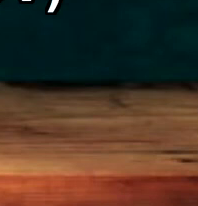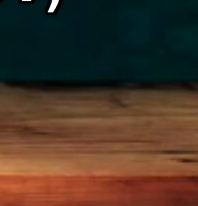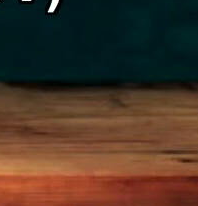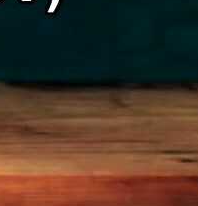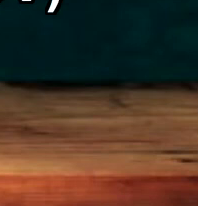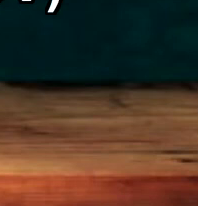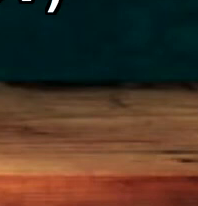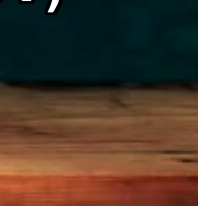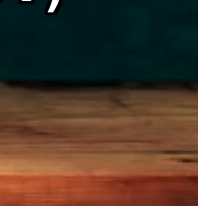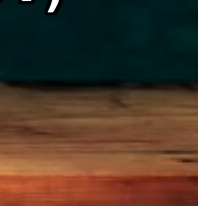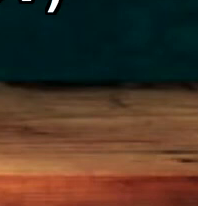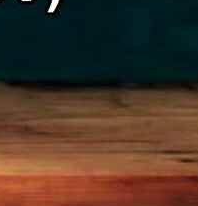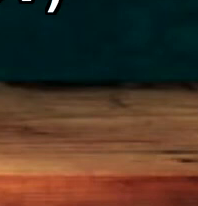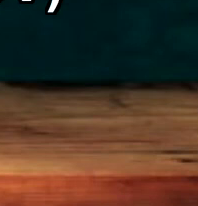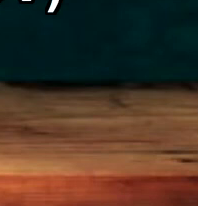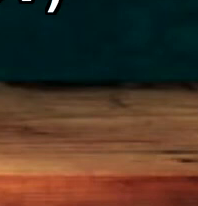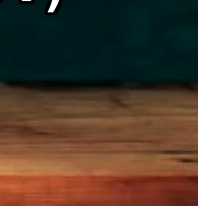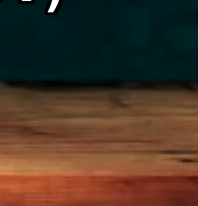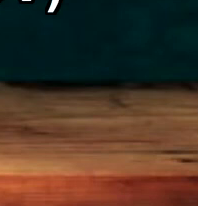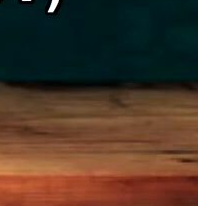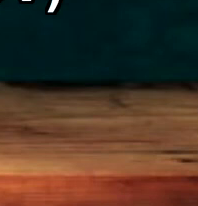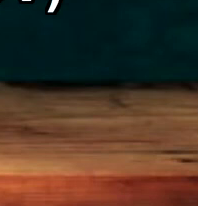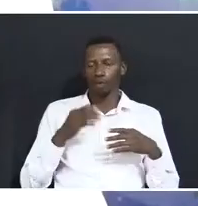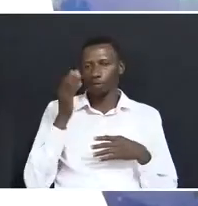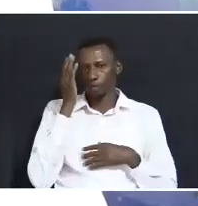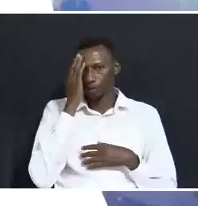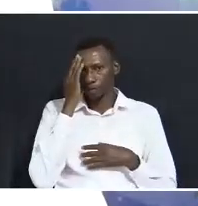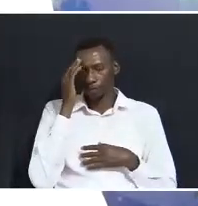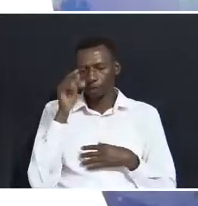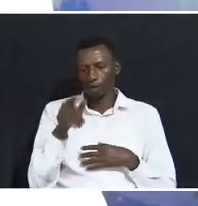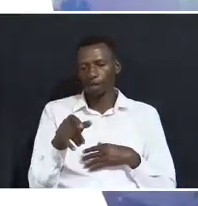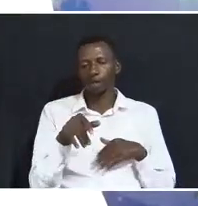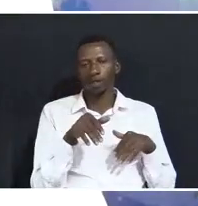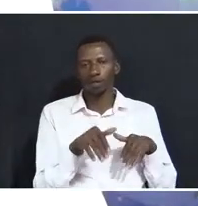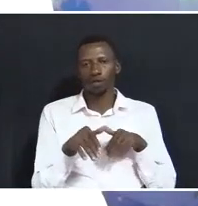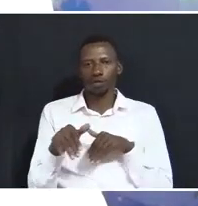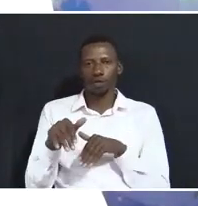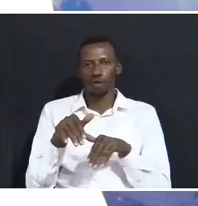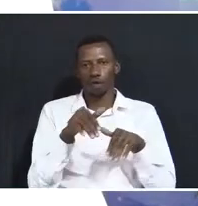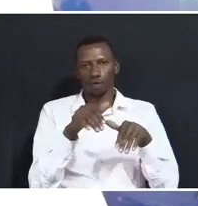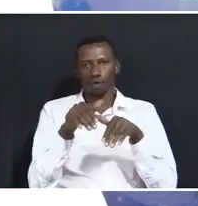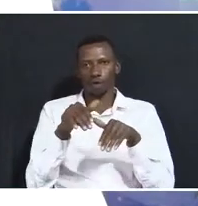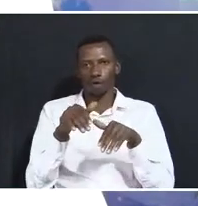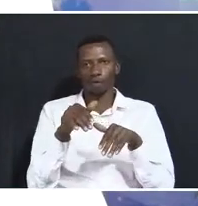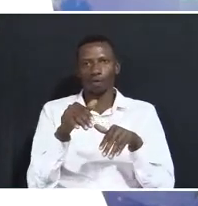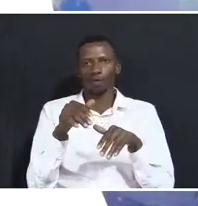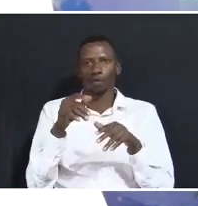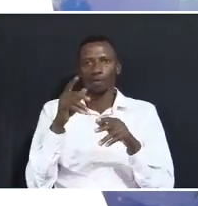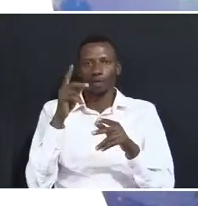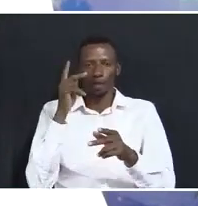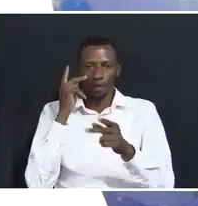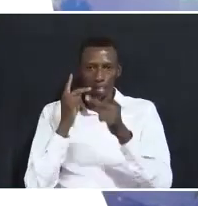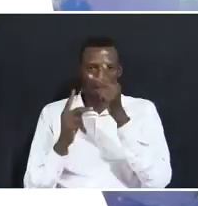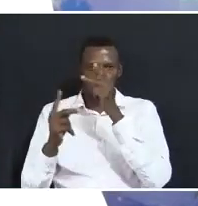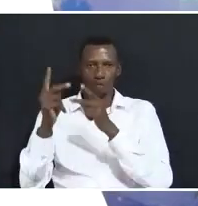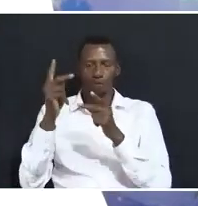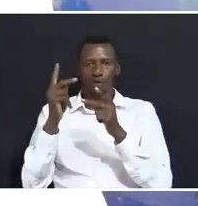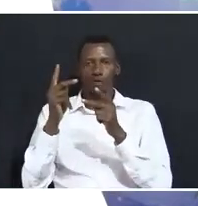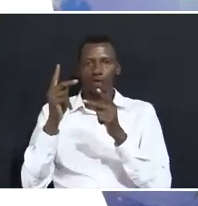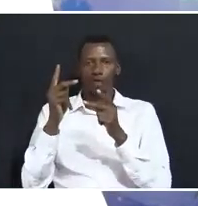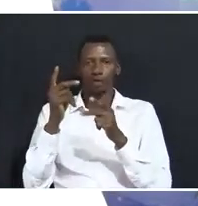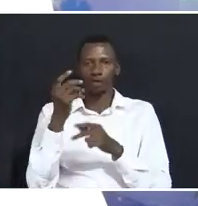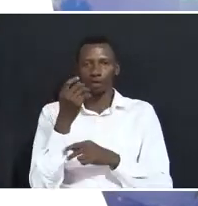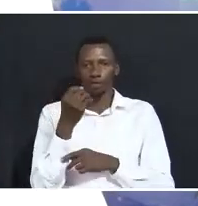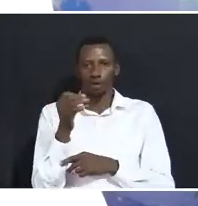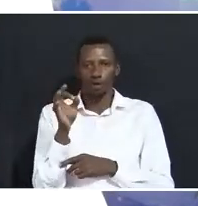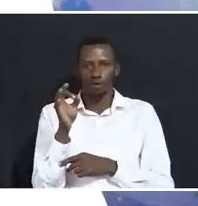my people Israel.' And this is as it is in accordance with the prophecy of